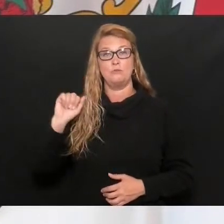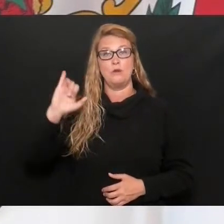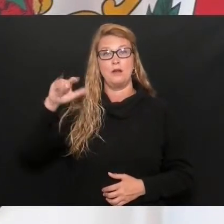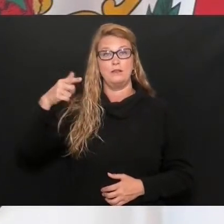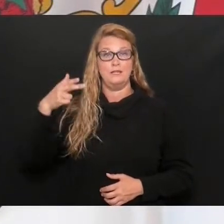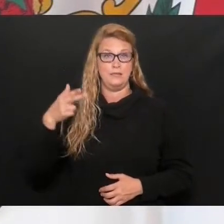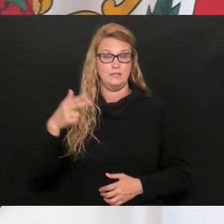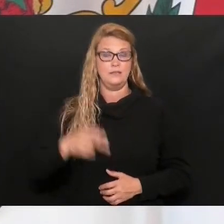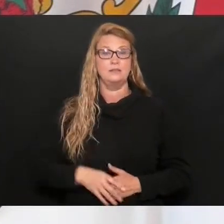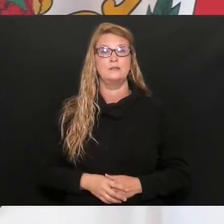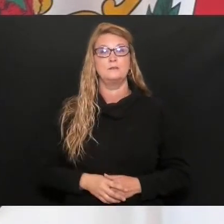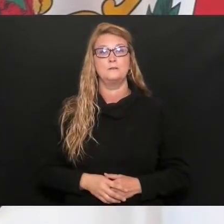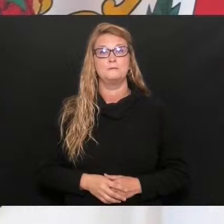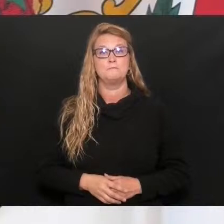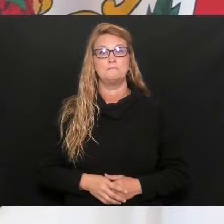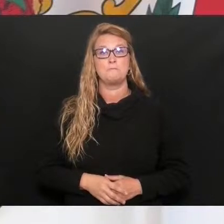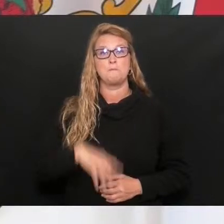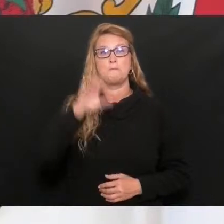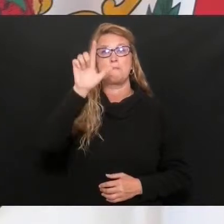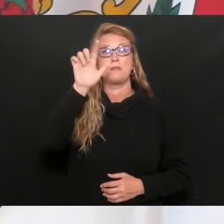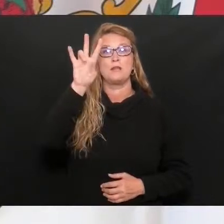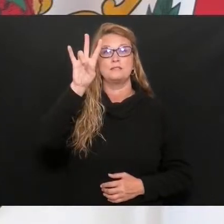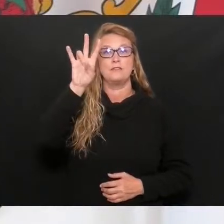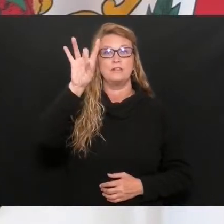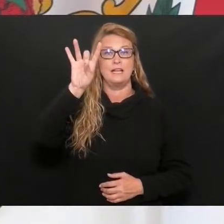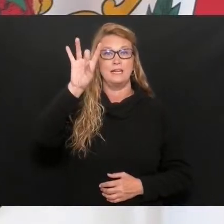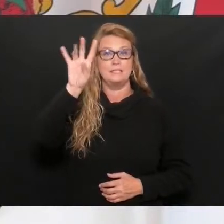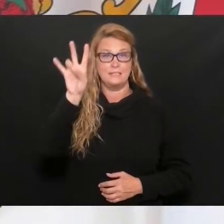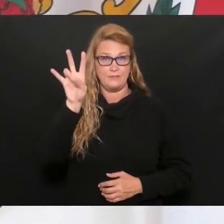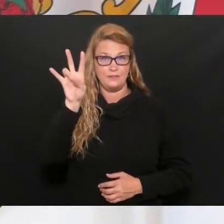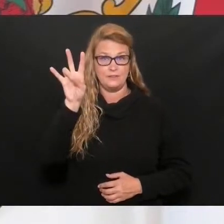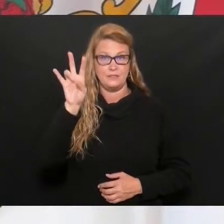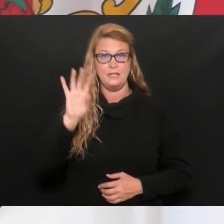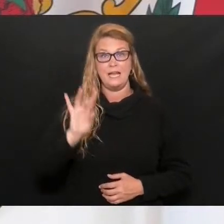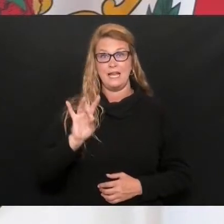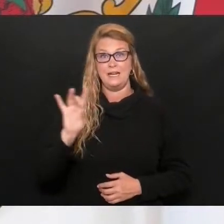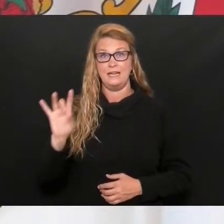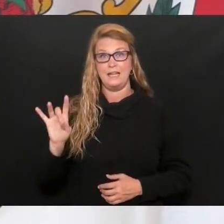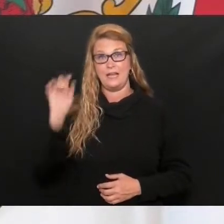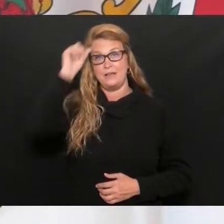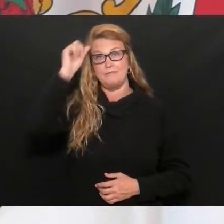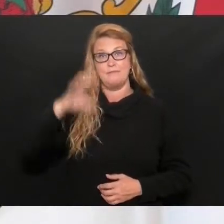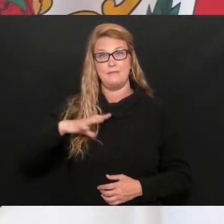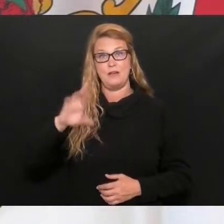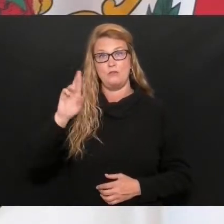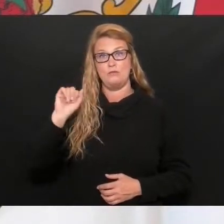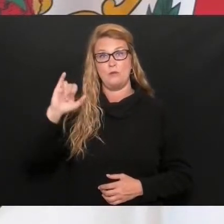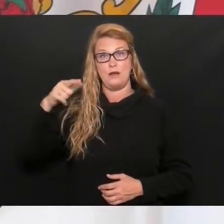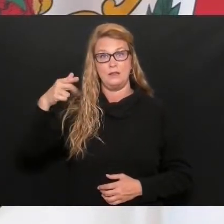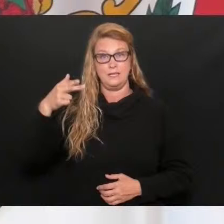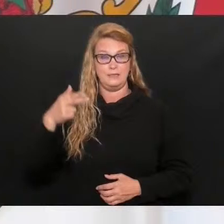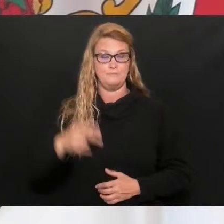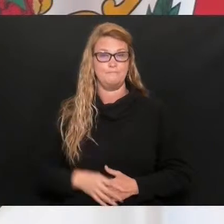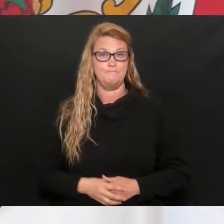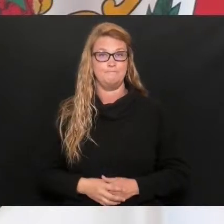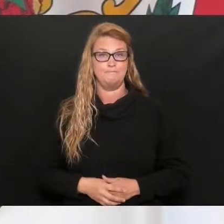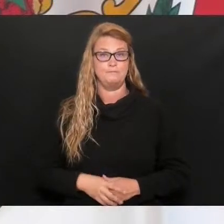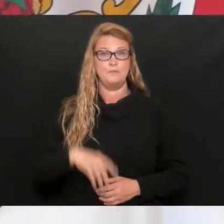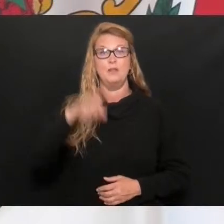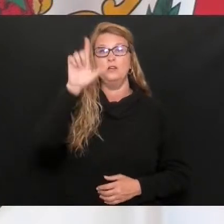County. Our 2,787th death is an 88-year-old male from Raleigh County.